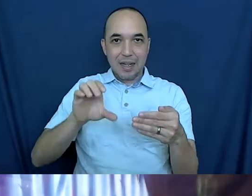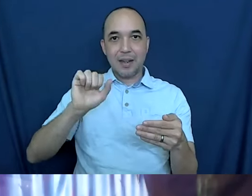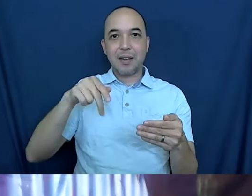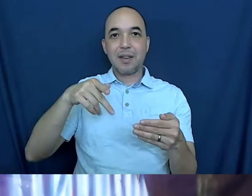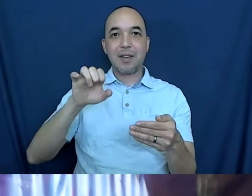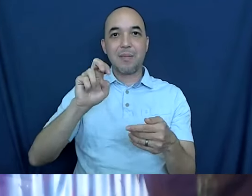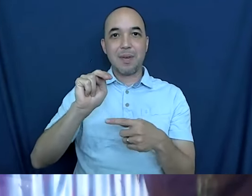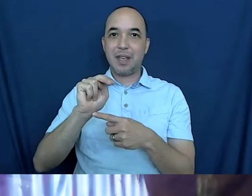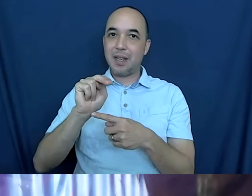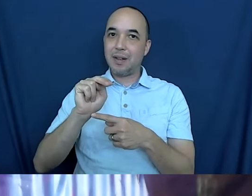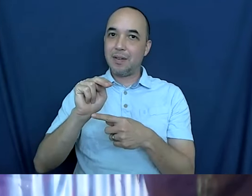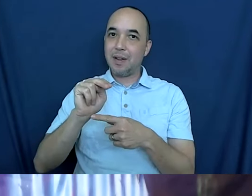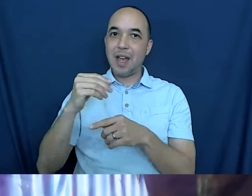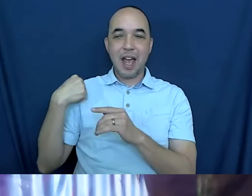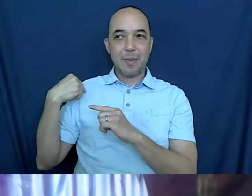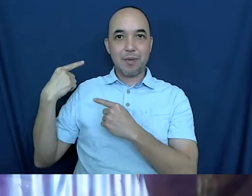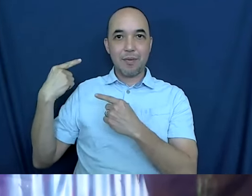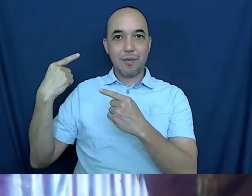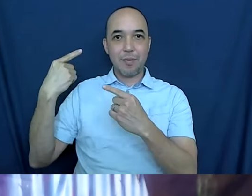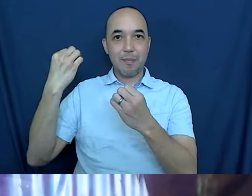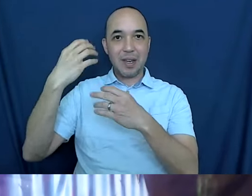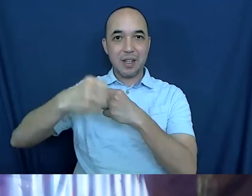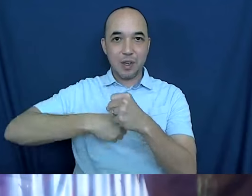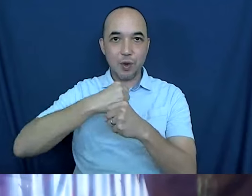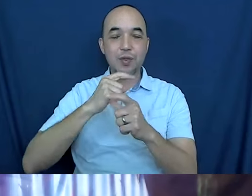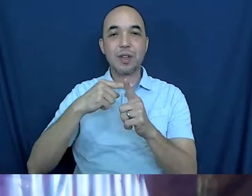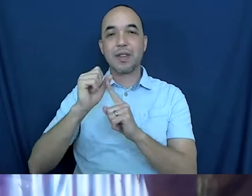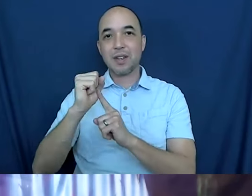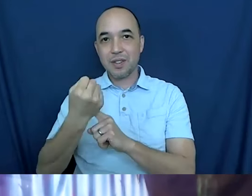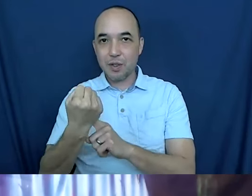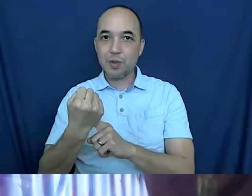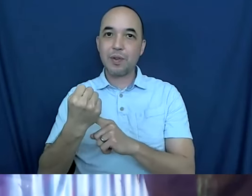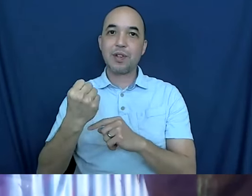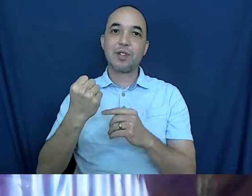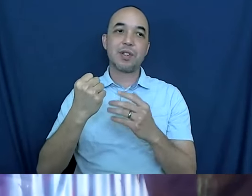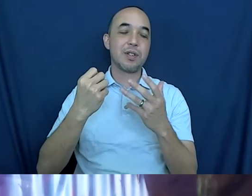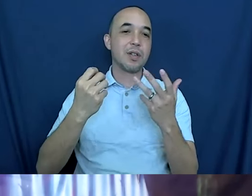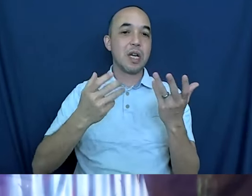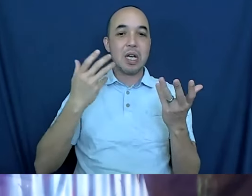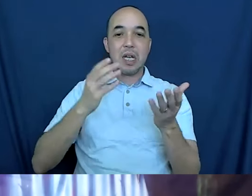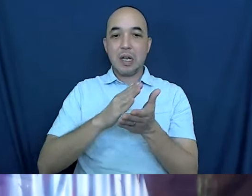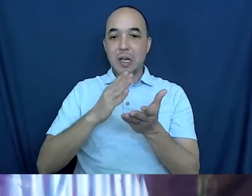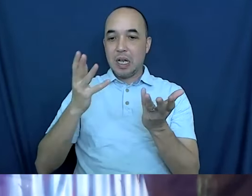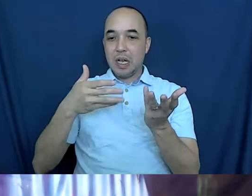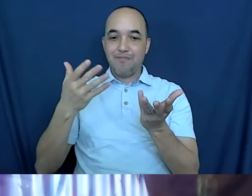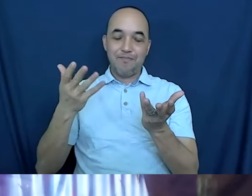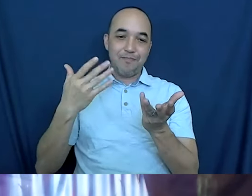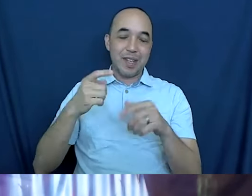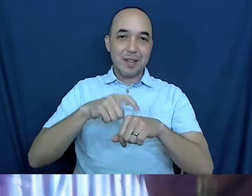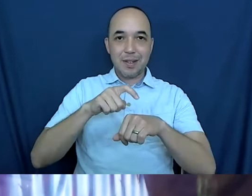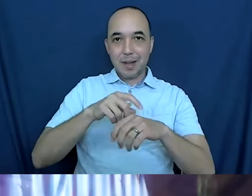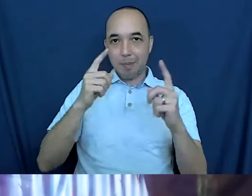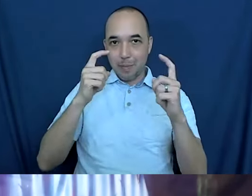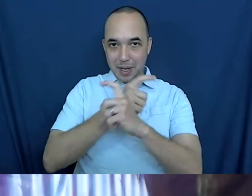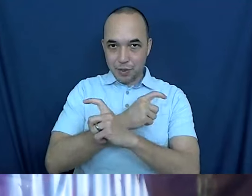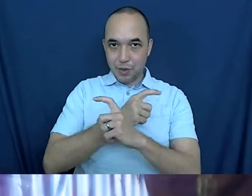of a situation that became a time puzzle without warning, that was testing skills that people weren't comfortable using, and when they said